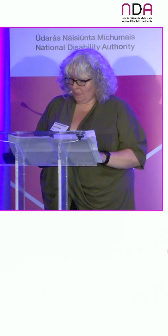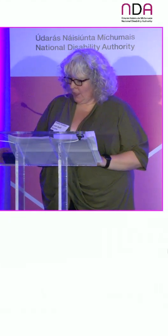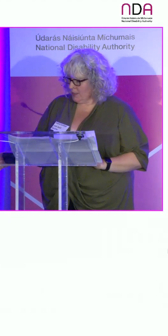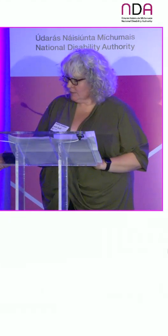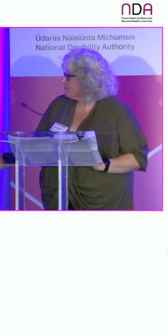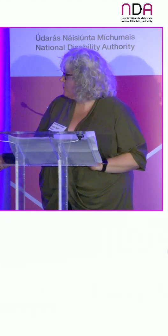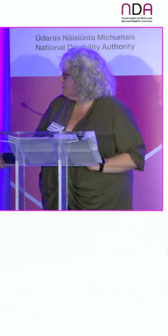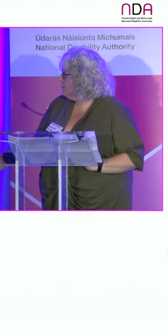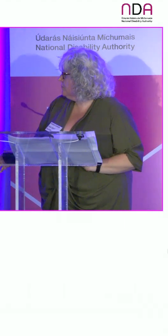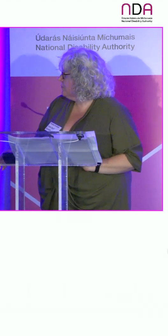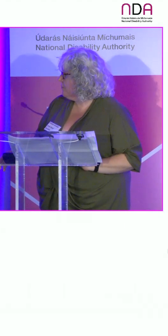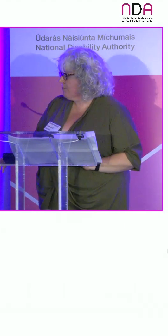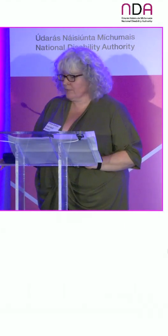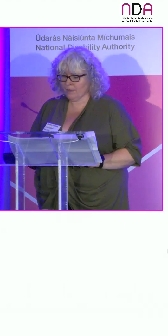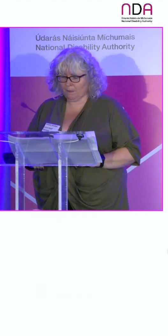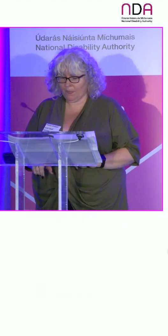this sporting individual.